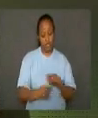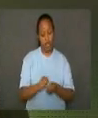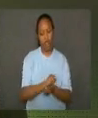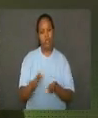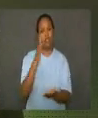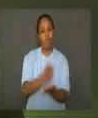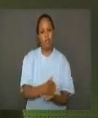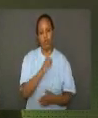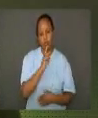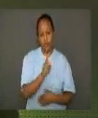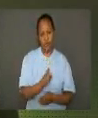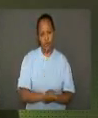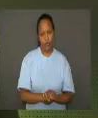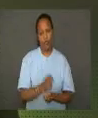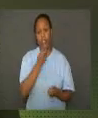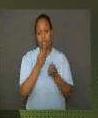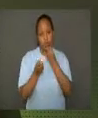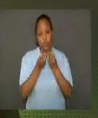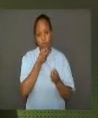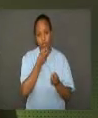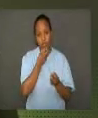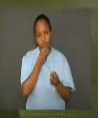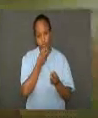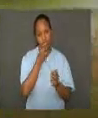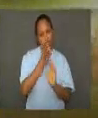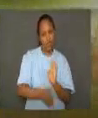crimes, and crimes against humanity.